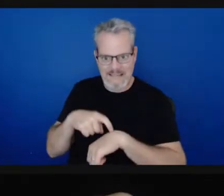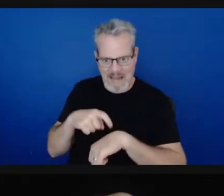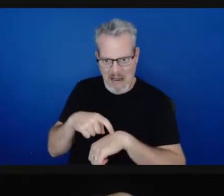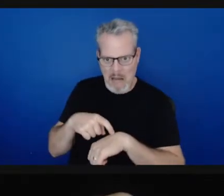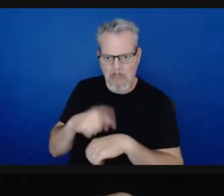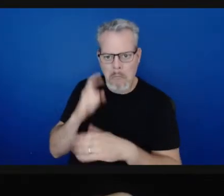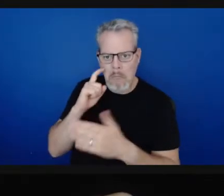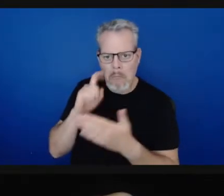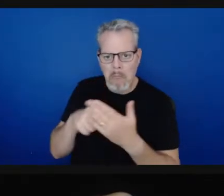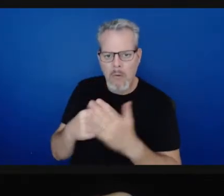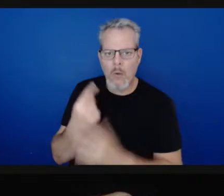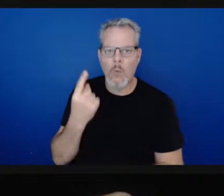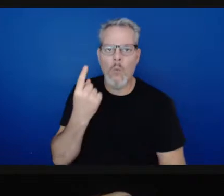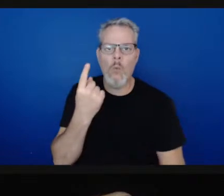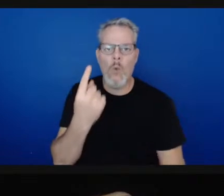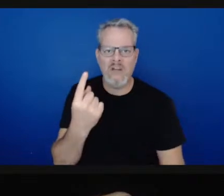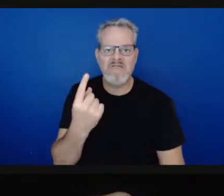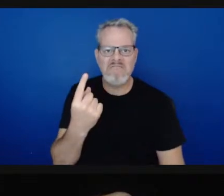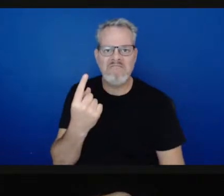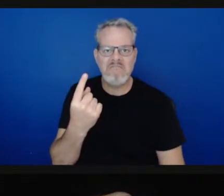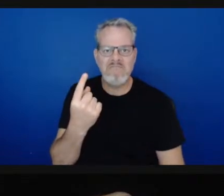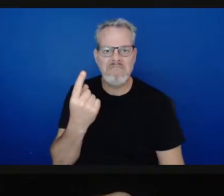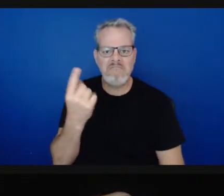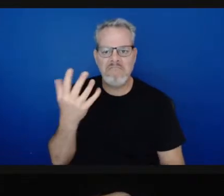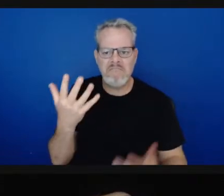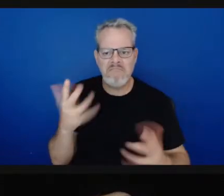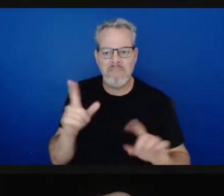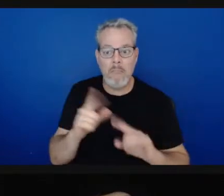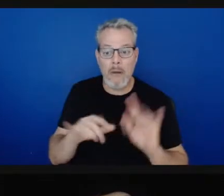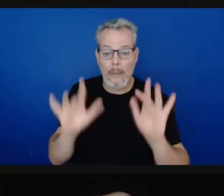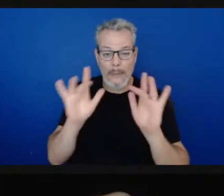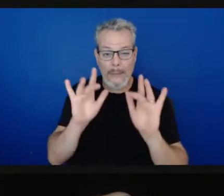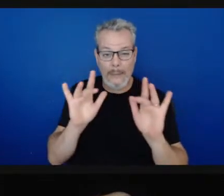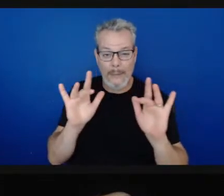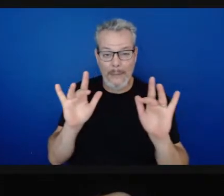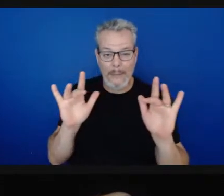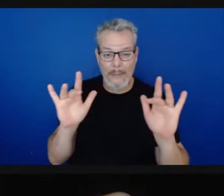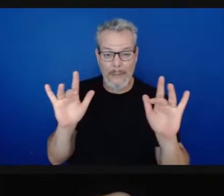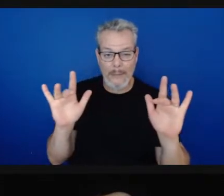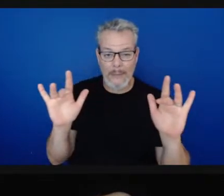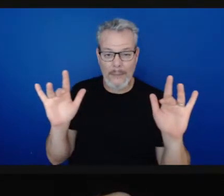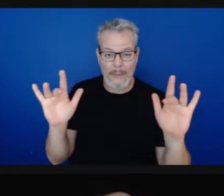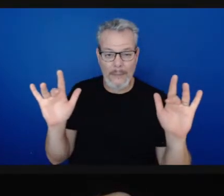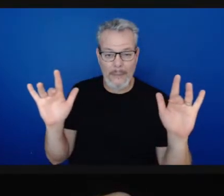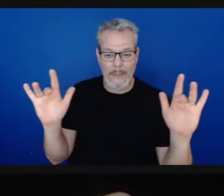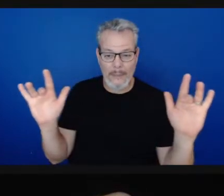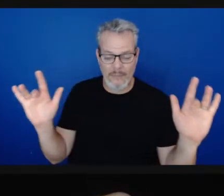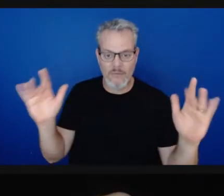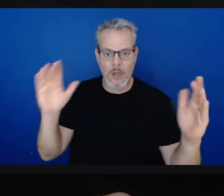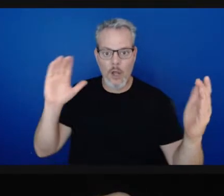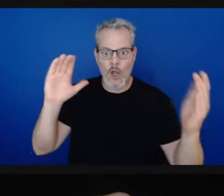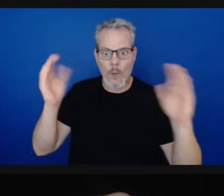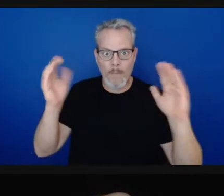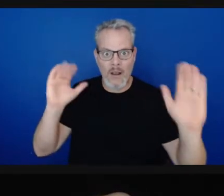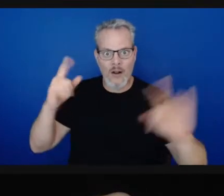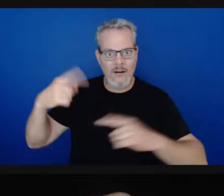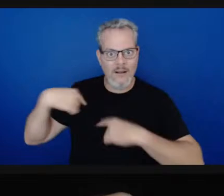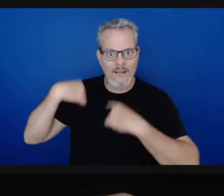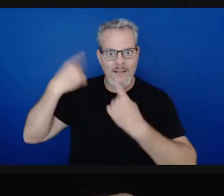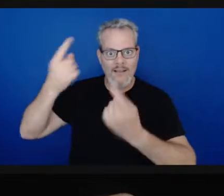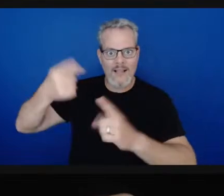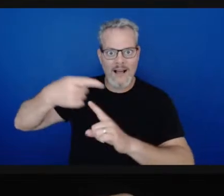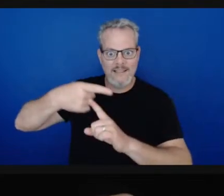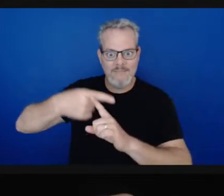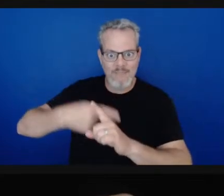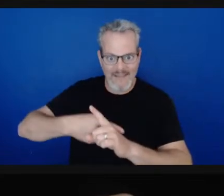notable one here. Otherwise, a lot of white space on this graph. In comparison, here is the last month. So here's